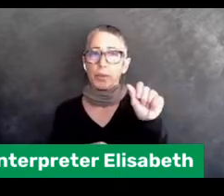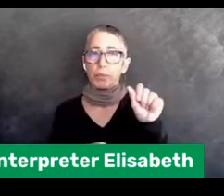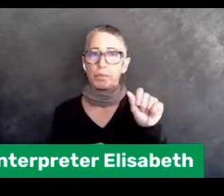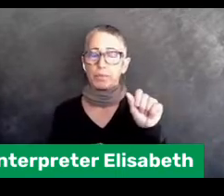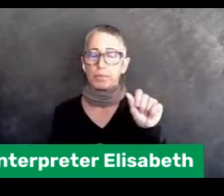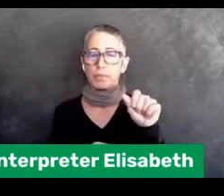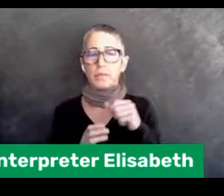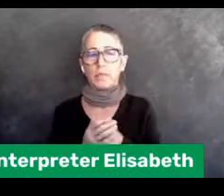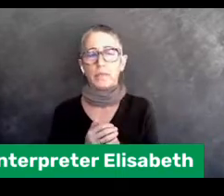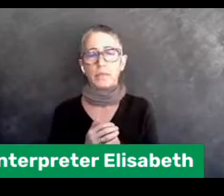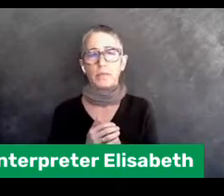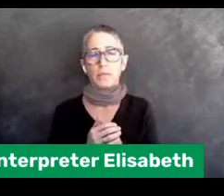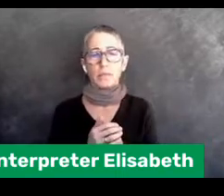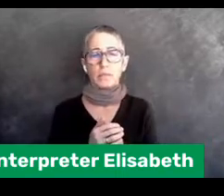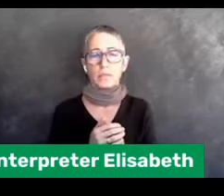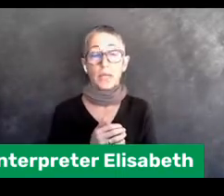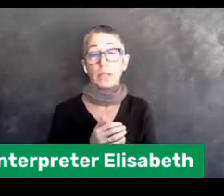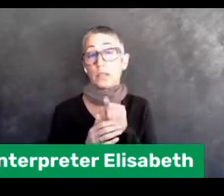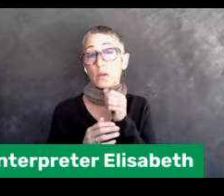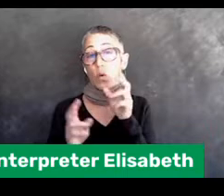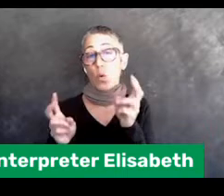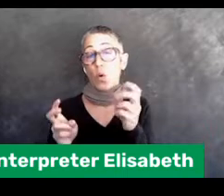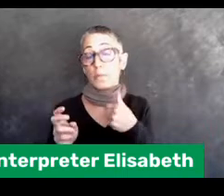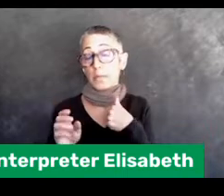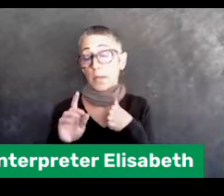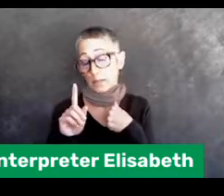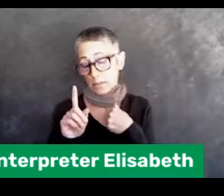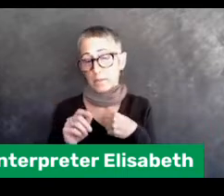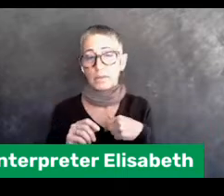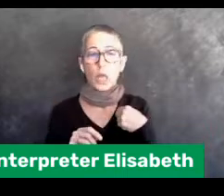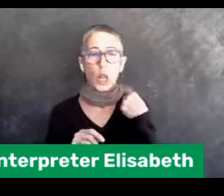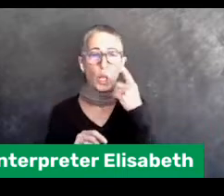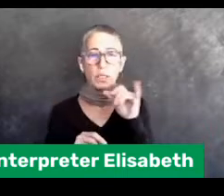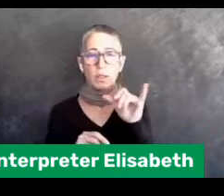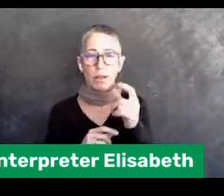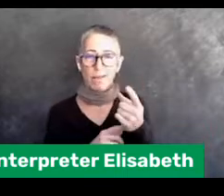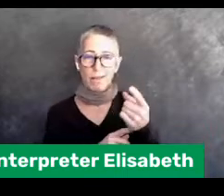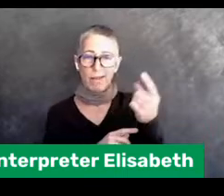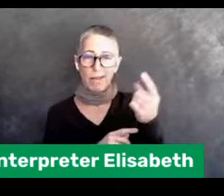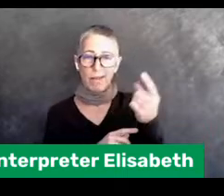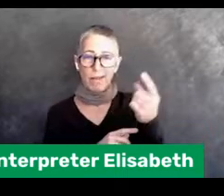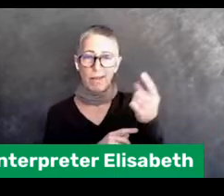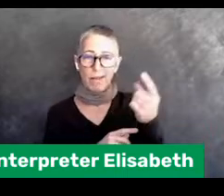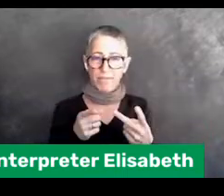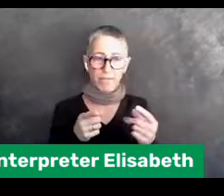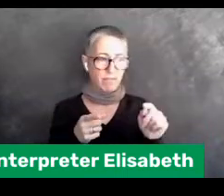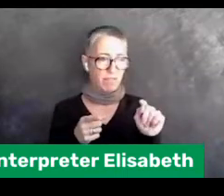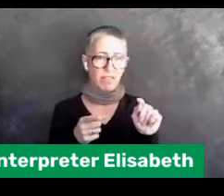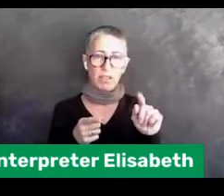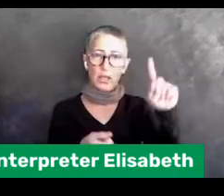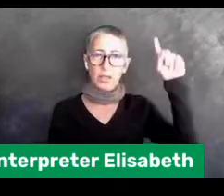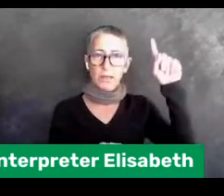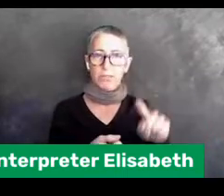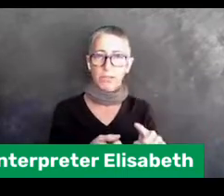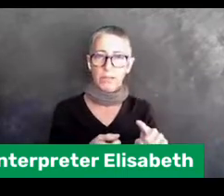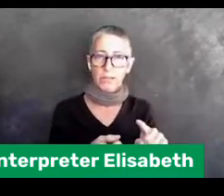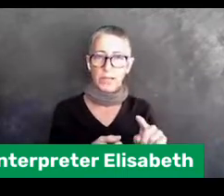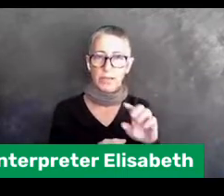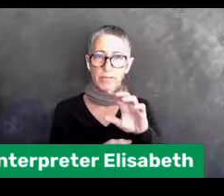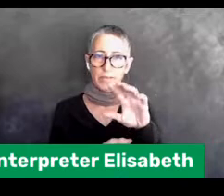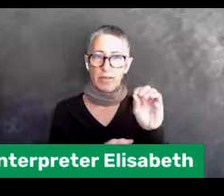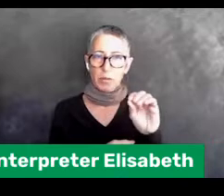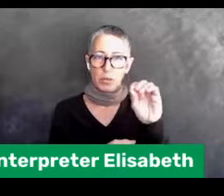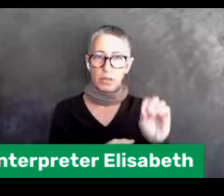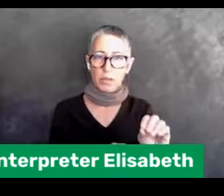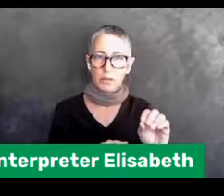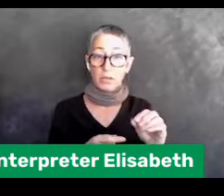So don't quote me on that, but it looks as if it is half. So me personally, I usually